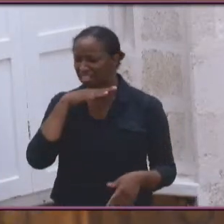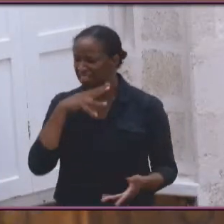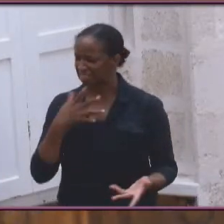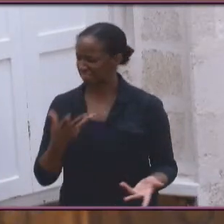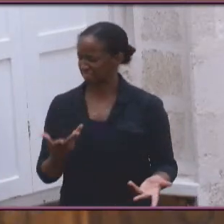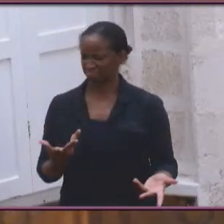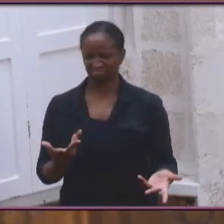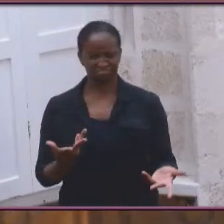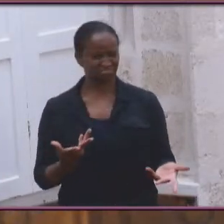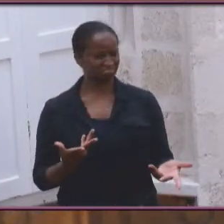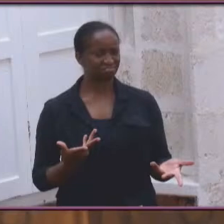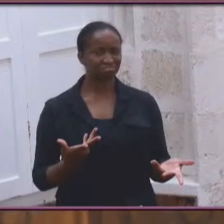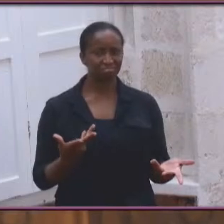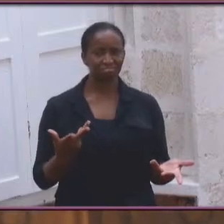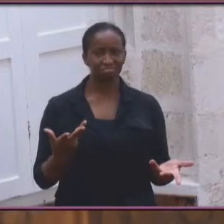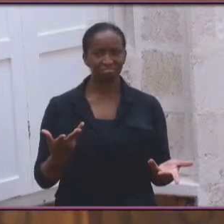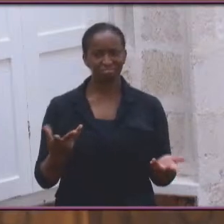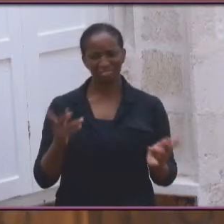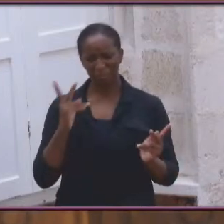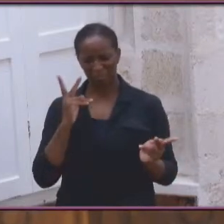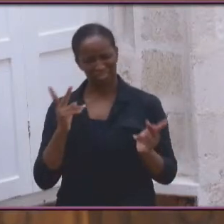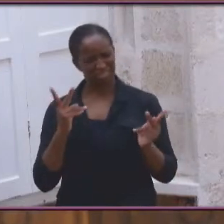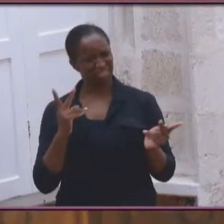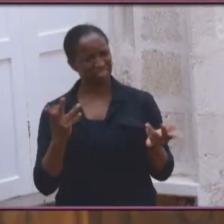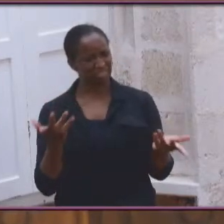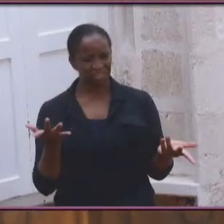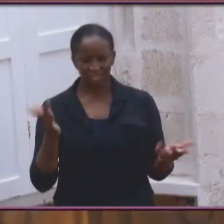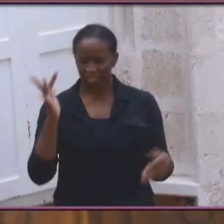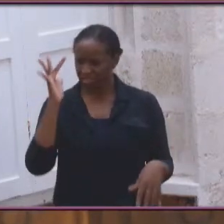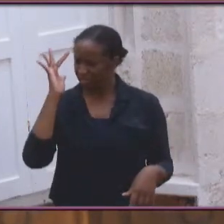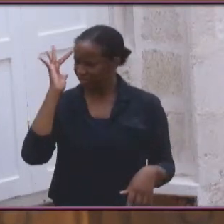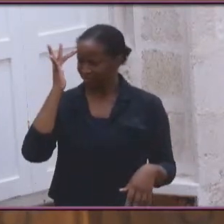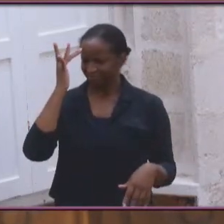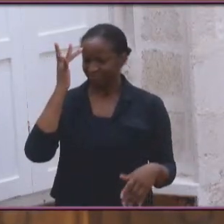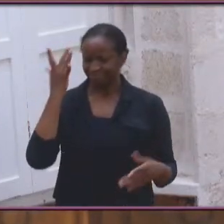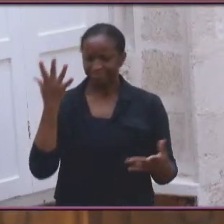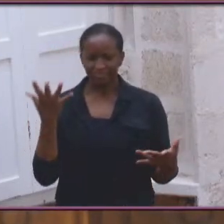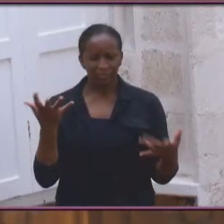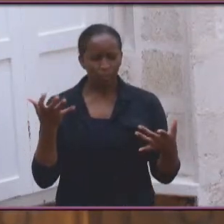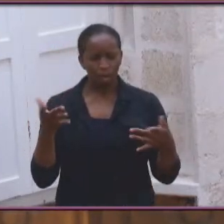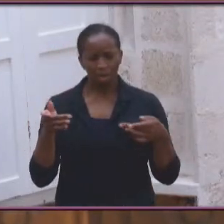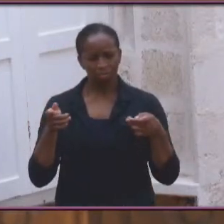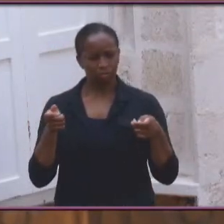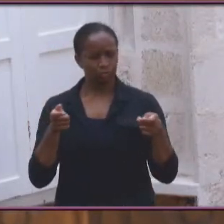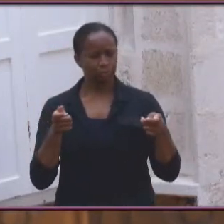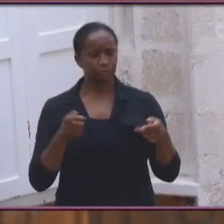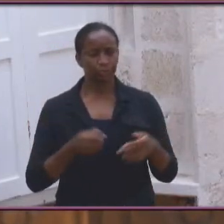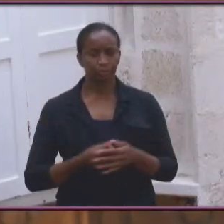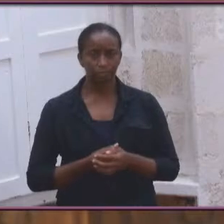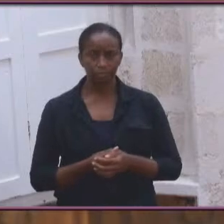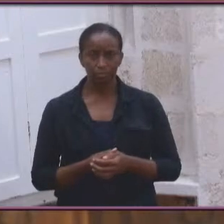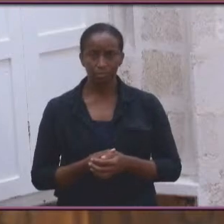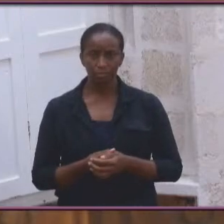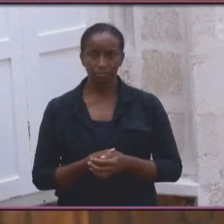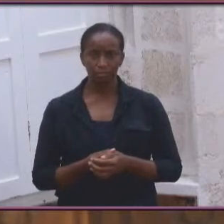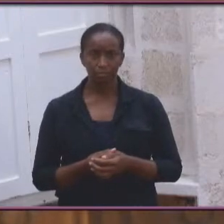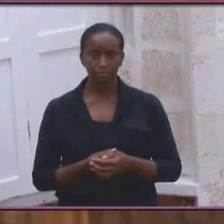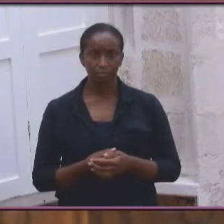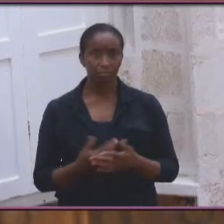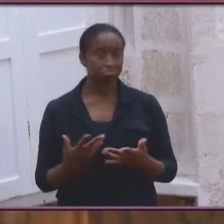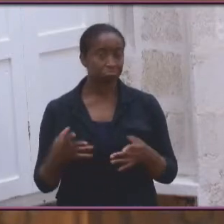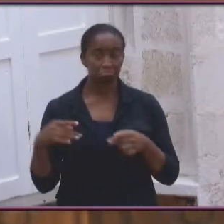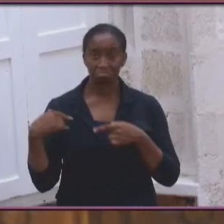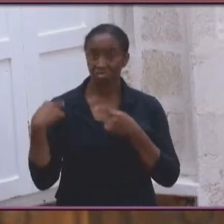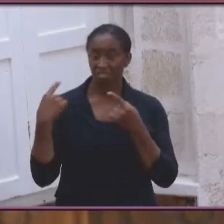about, and we have been speaking about the difficulties in managing this matter. Over the years, government has tried a number of